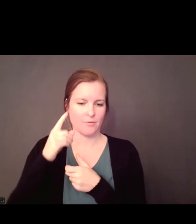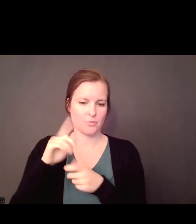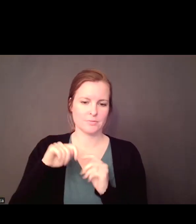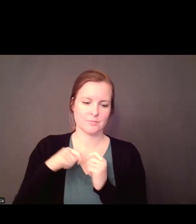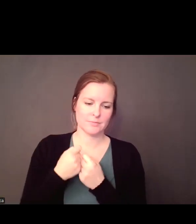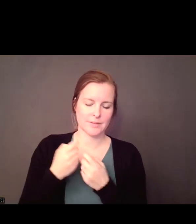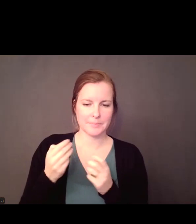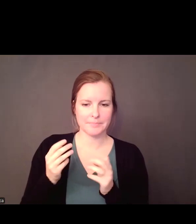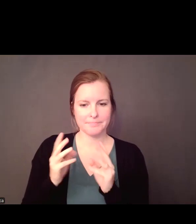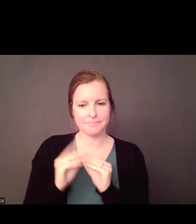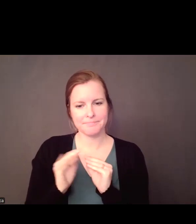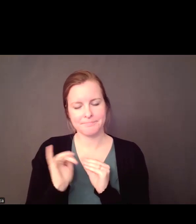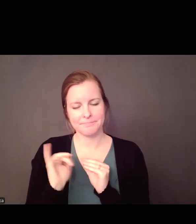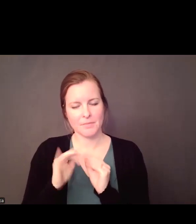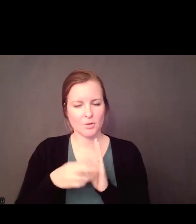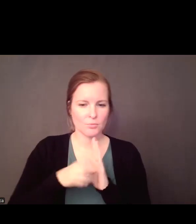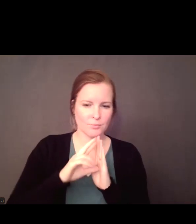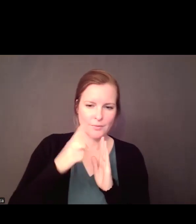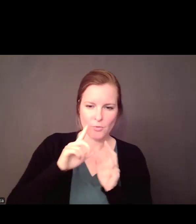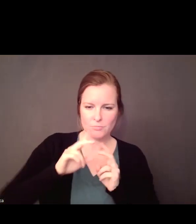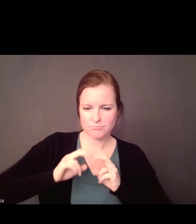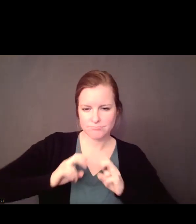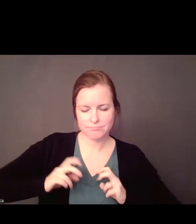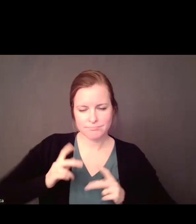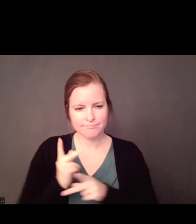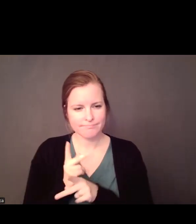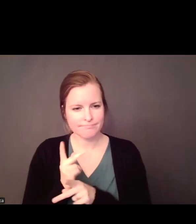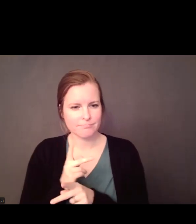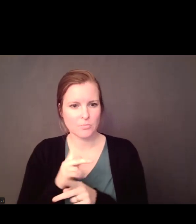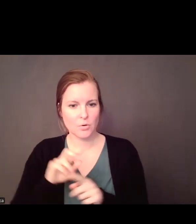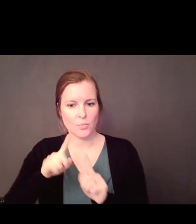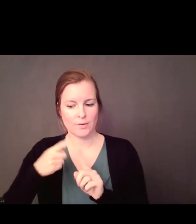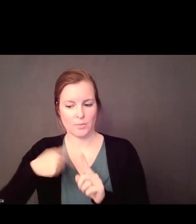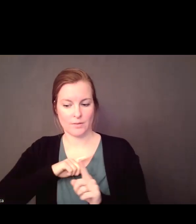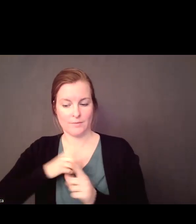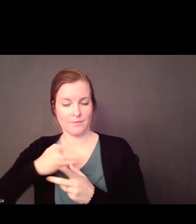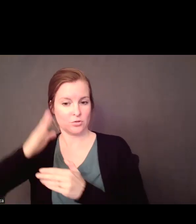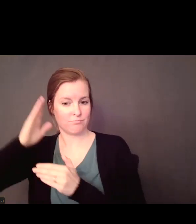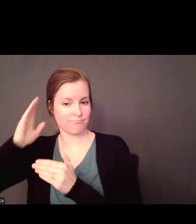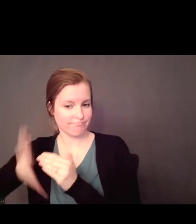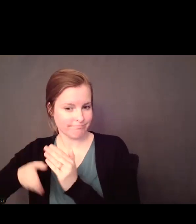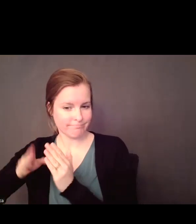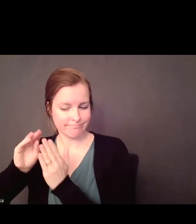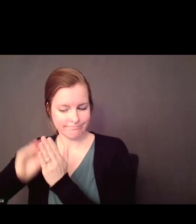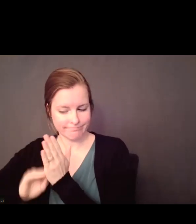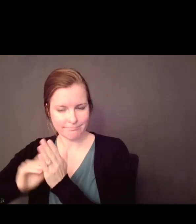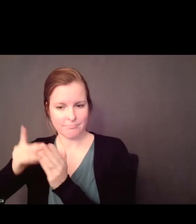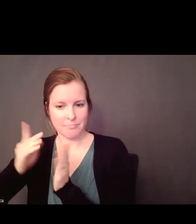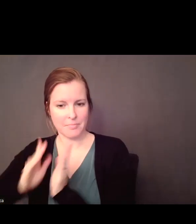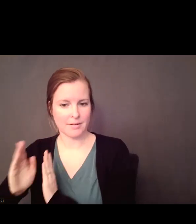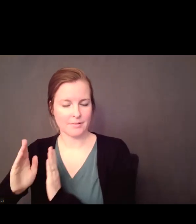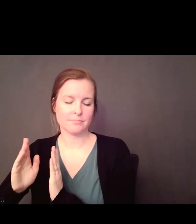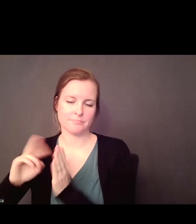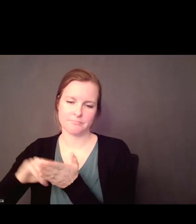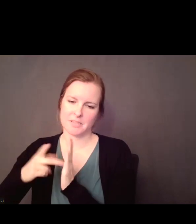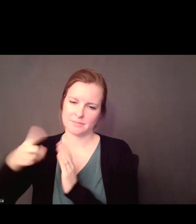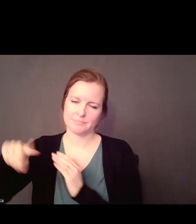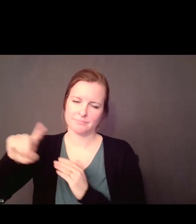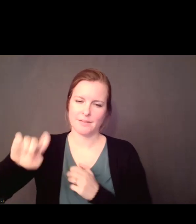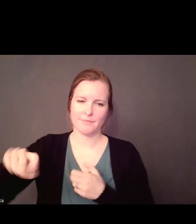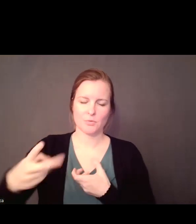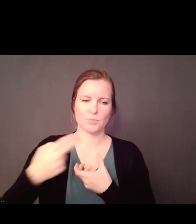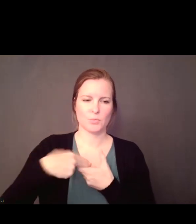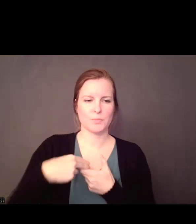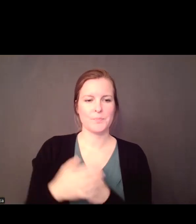review of assessment findings that are where we finalize a plan, and then providing that intensive one-to-one services outline